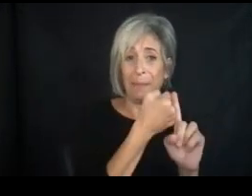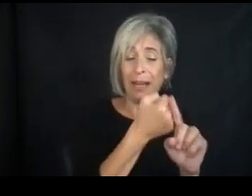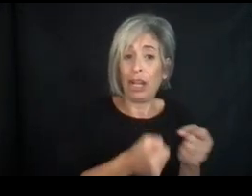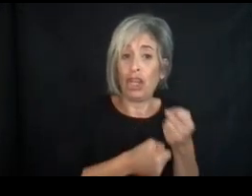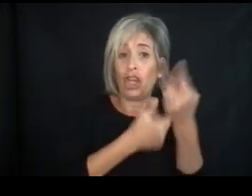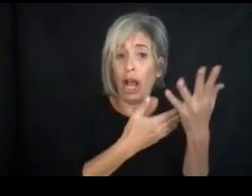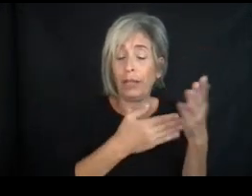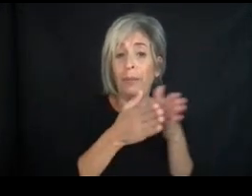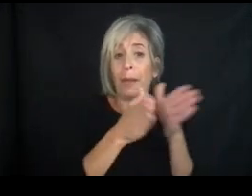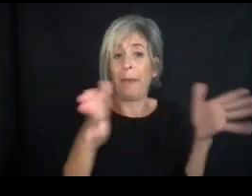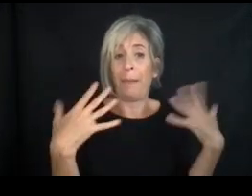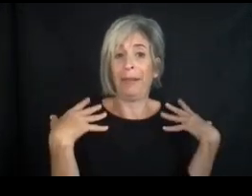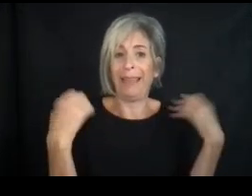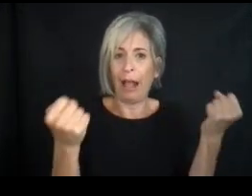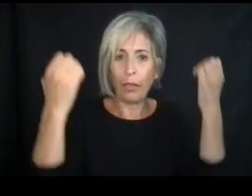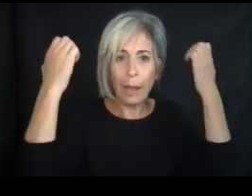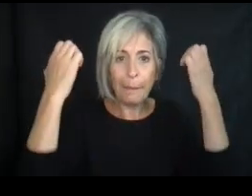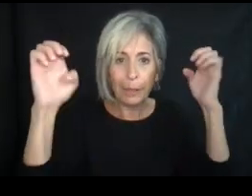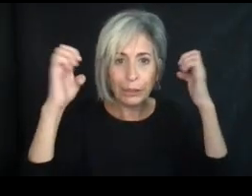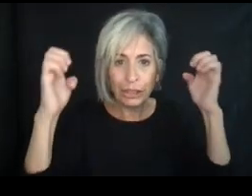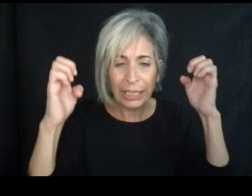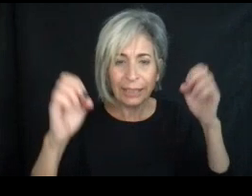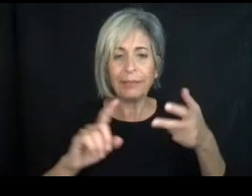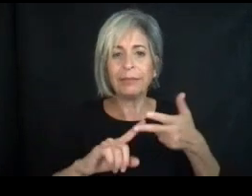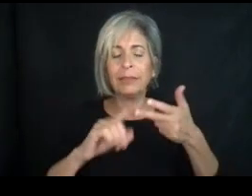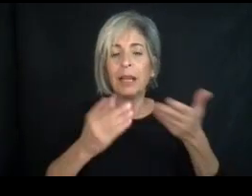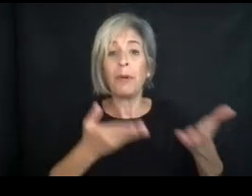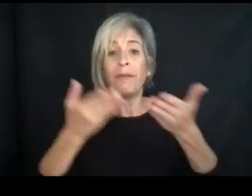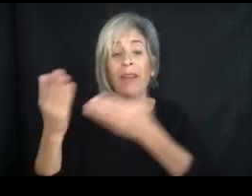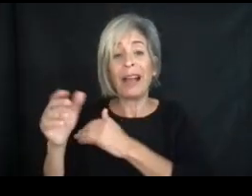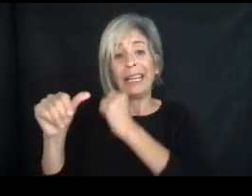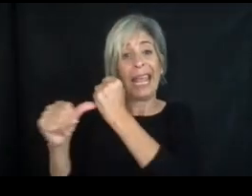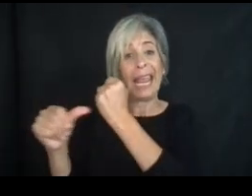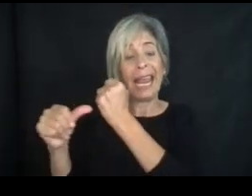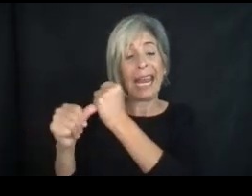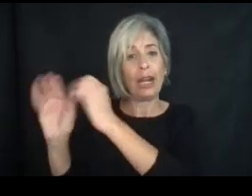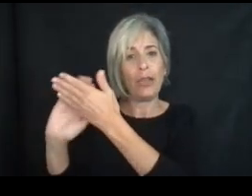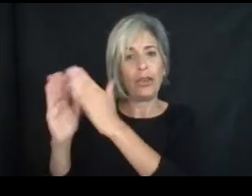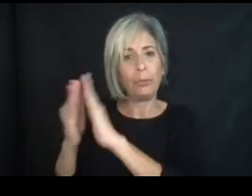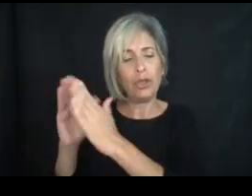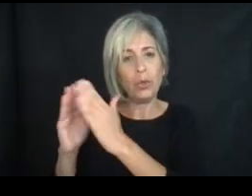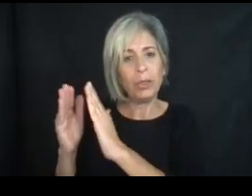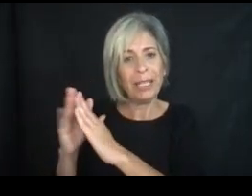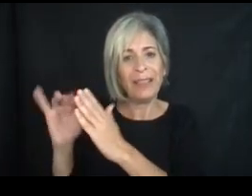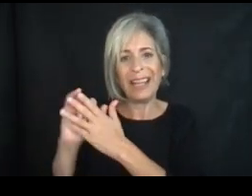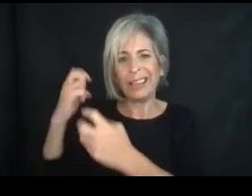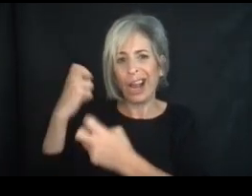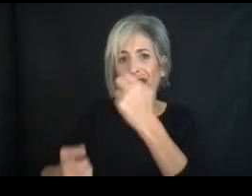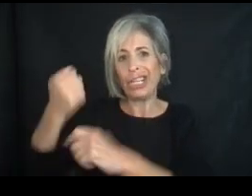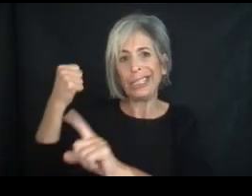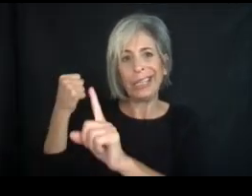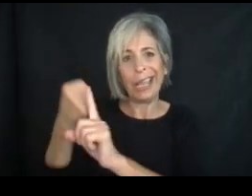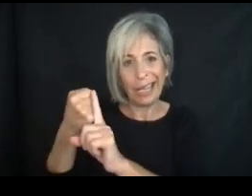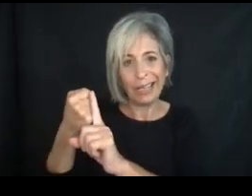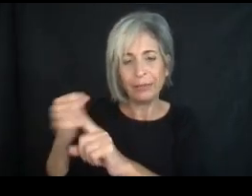health emergency, providing aid to those communities and populations hardest hit by the